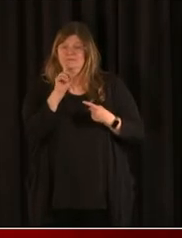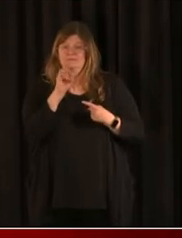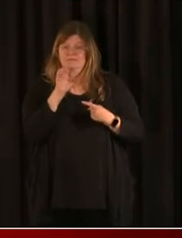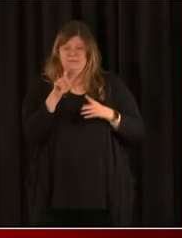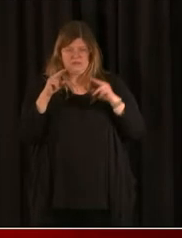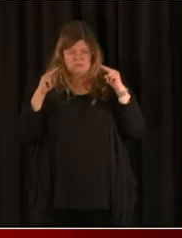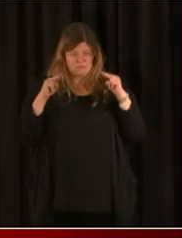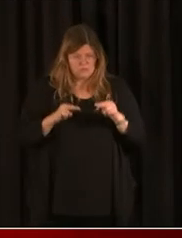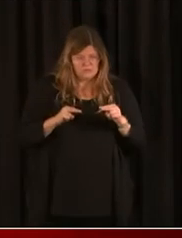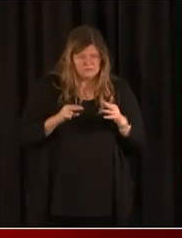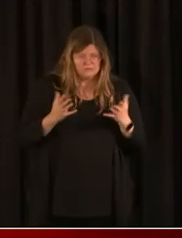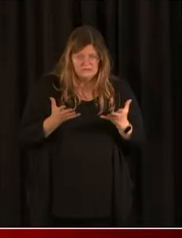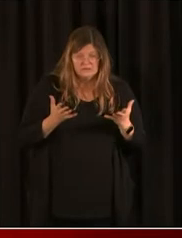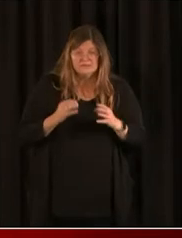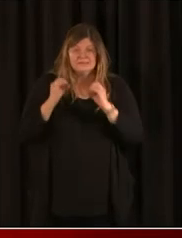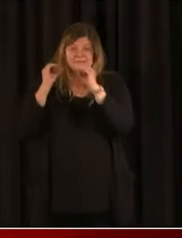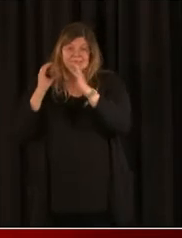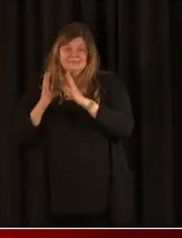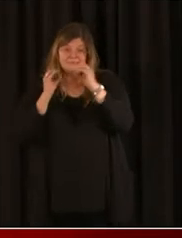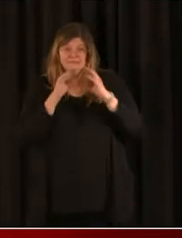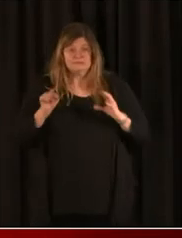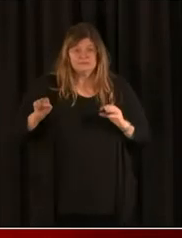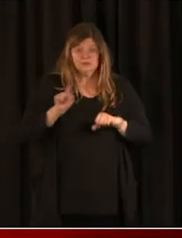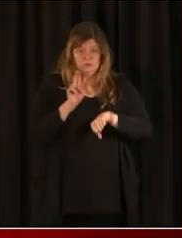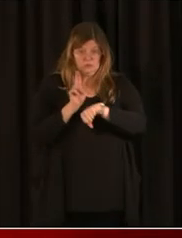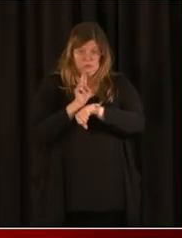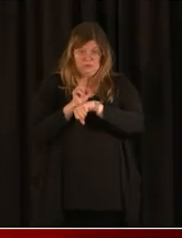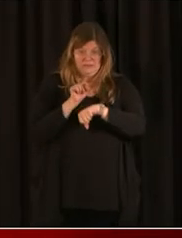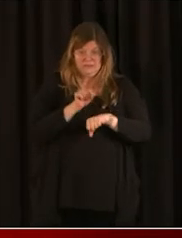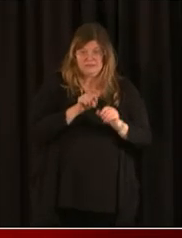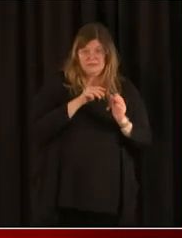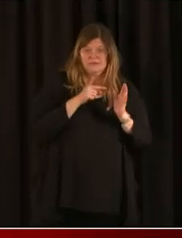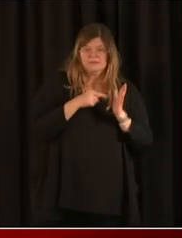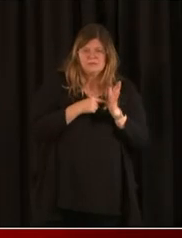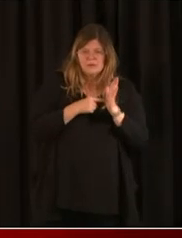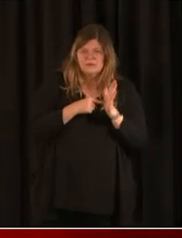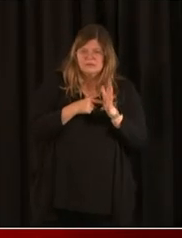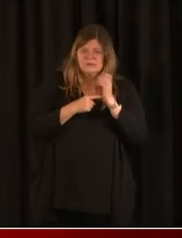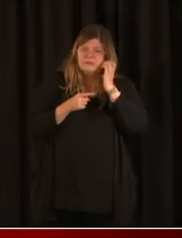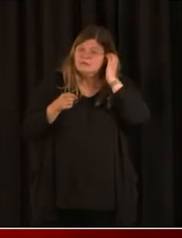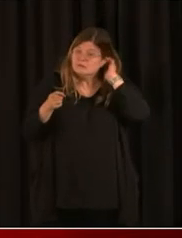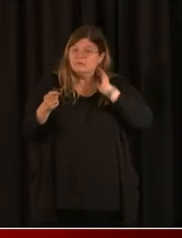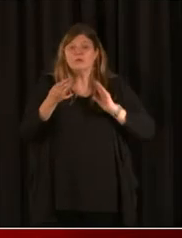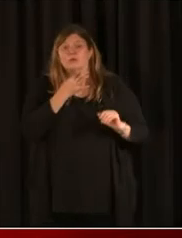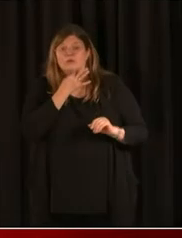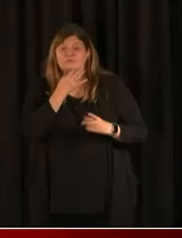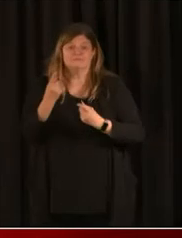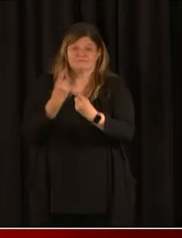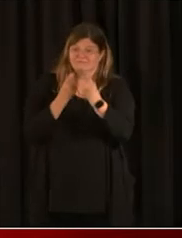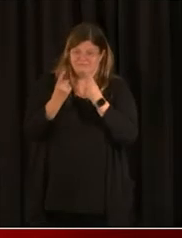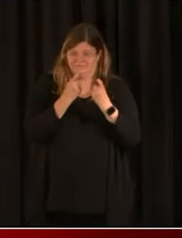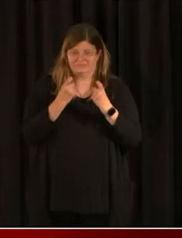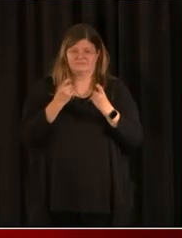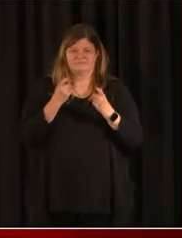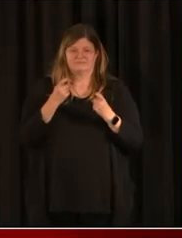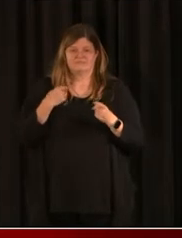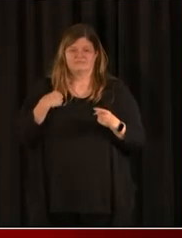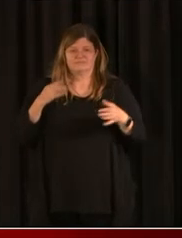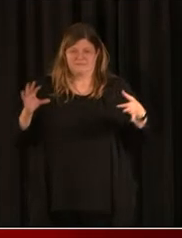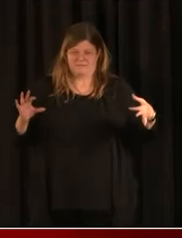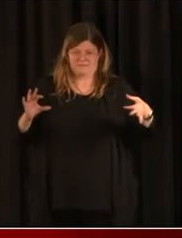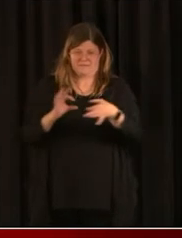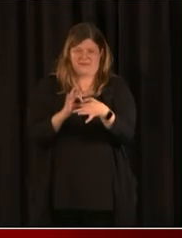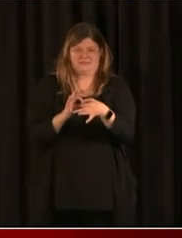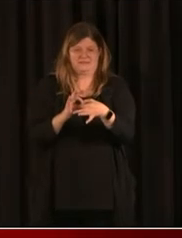number of our teachers and schools are using, and that people may be curious and have some questions about. And this is what we call our combined teaching